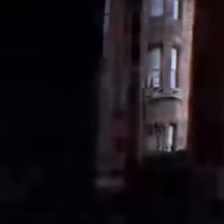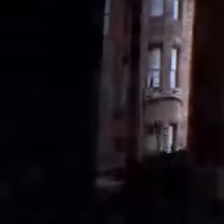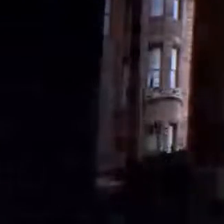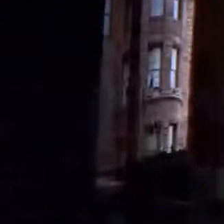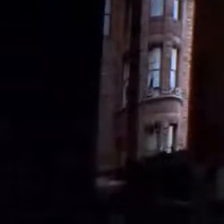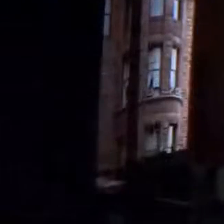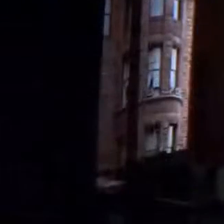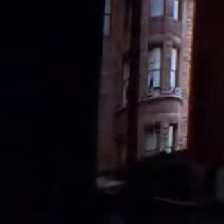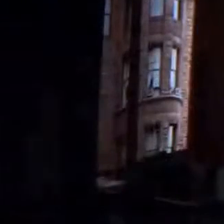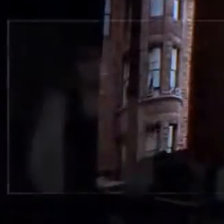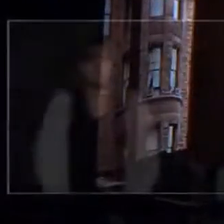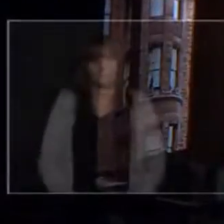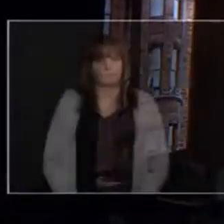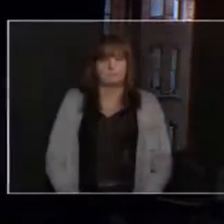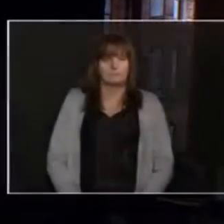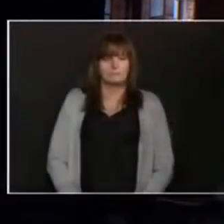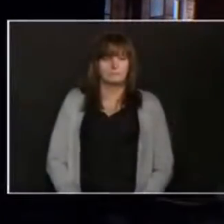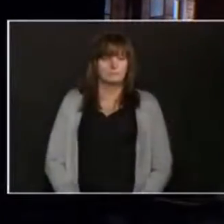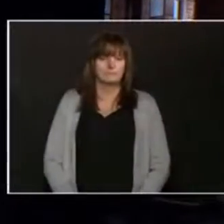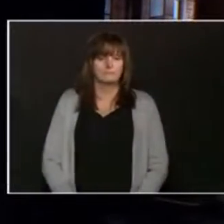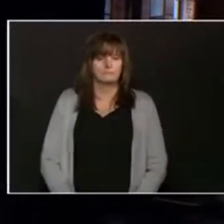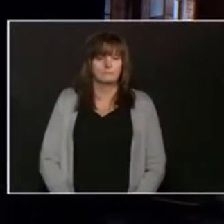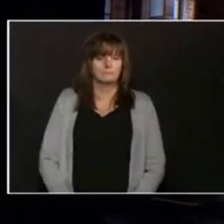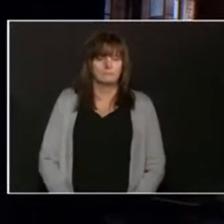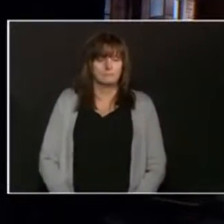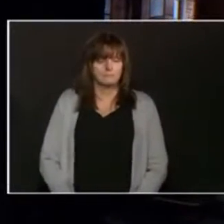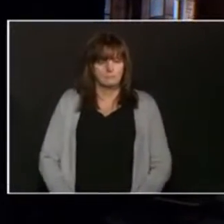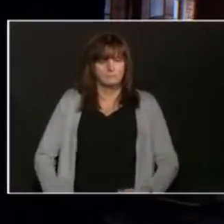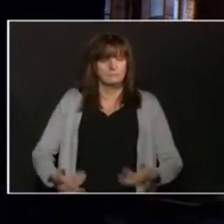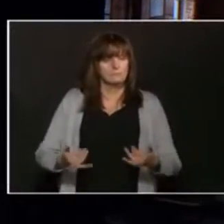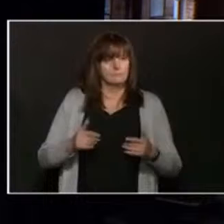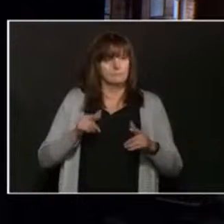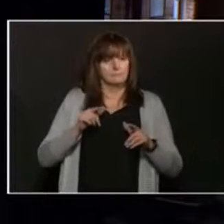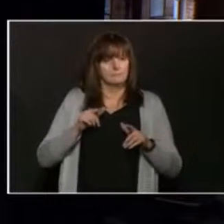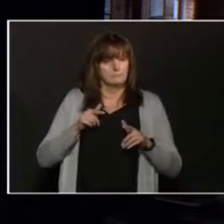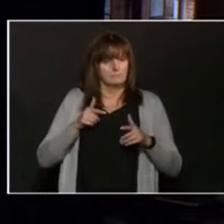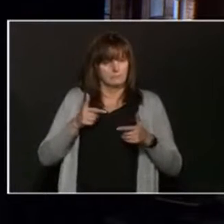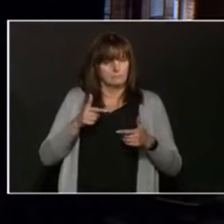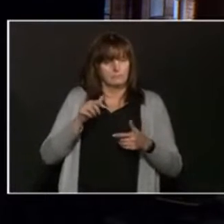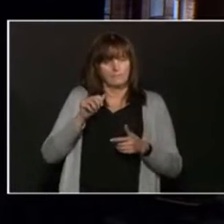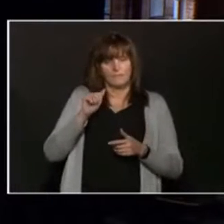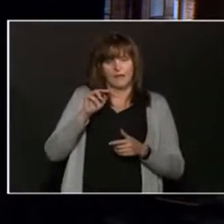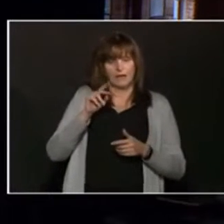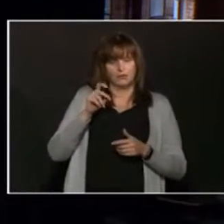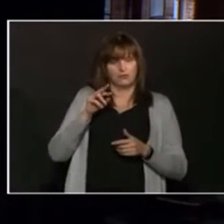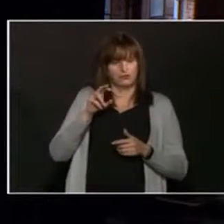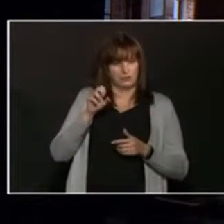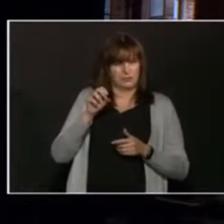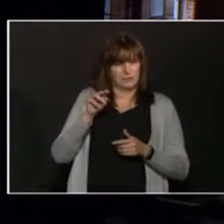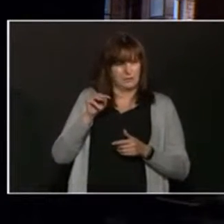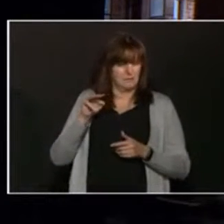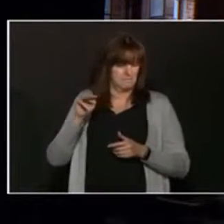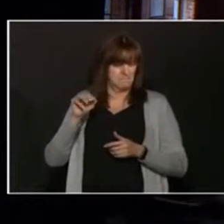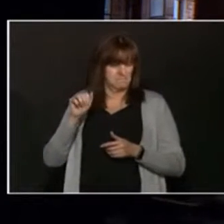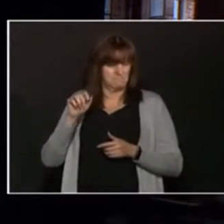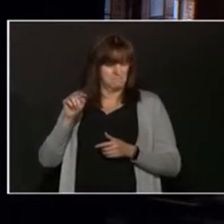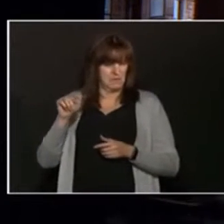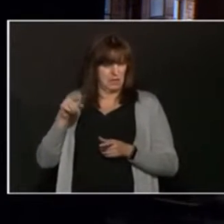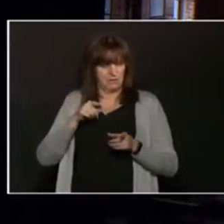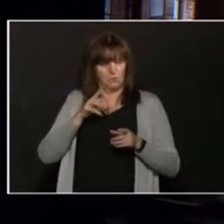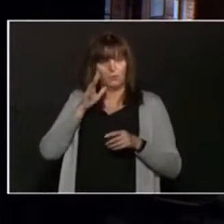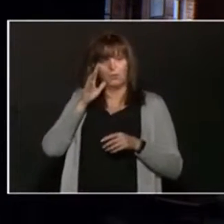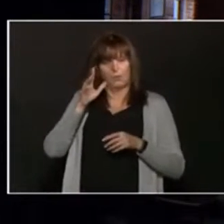it over now to Mr. Anderson to touch on some of the issues related to our health system. Thank you.